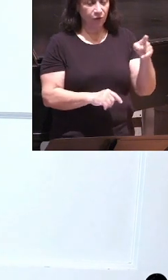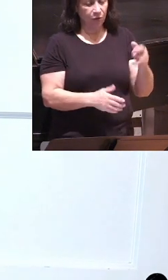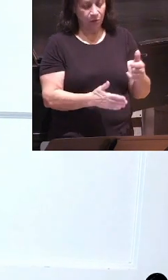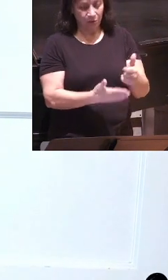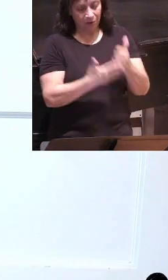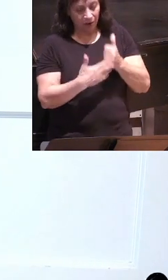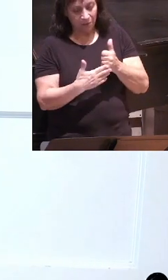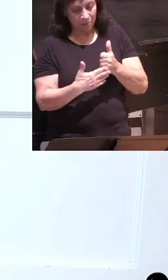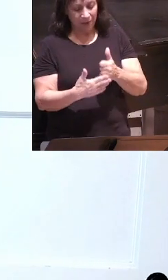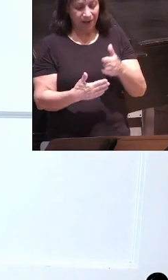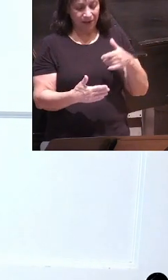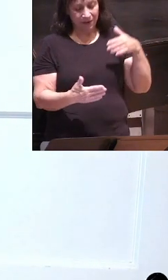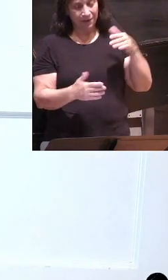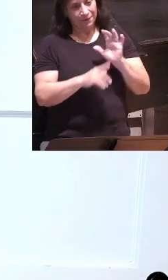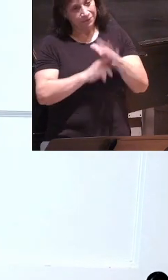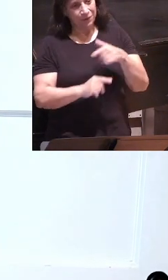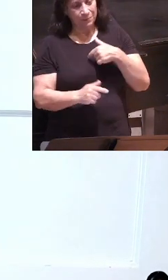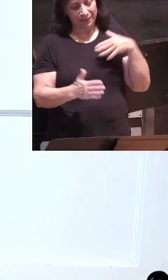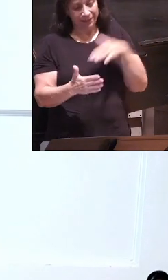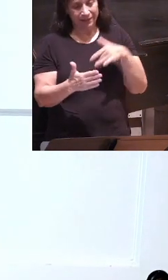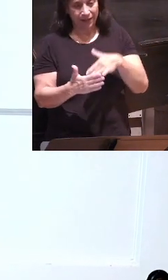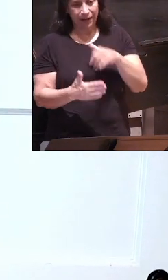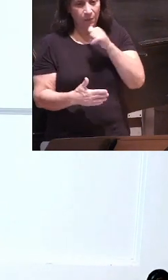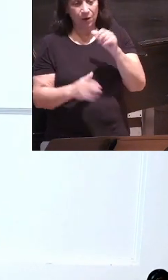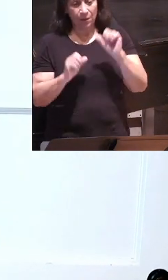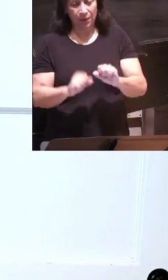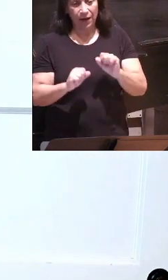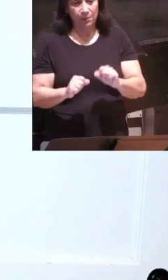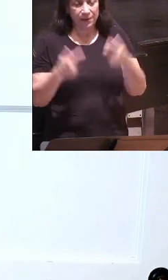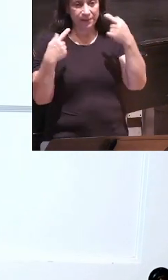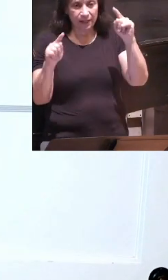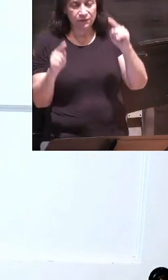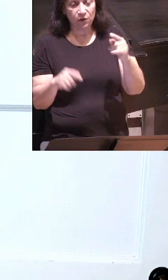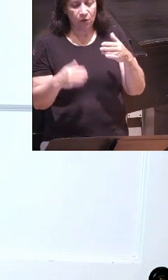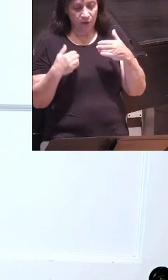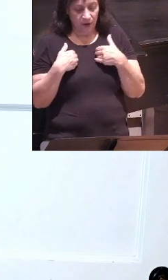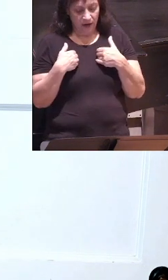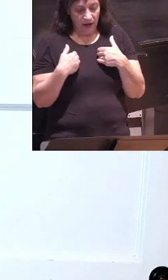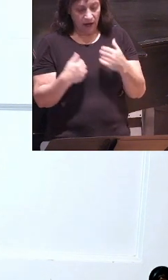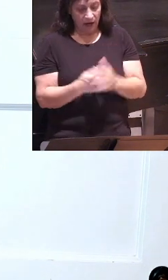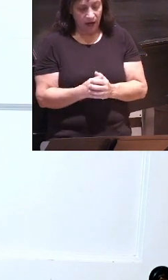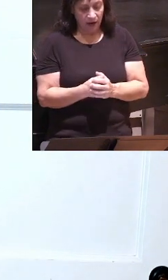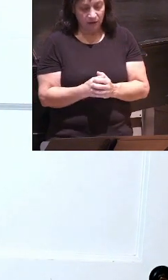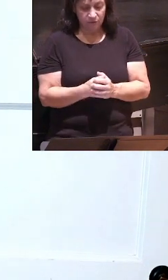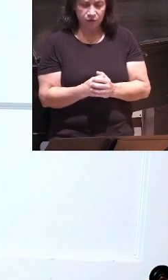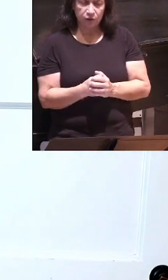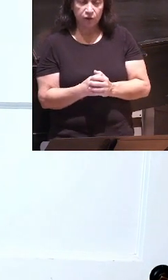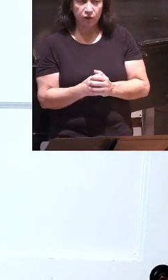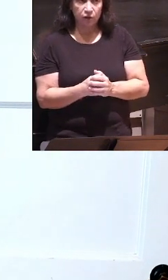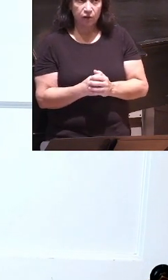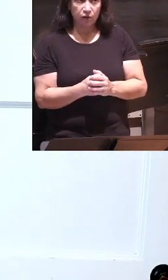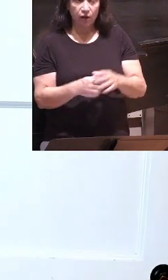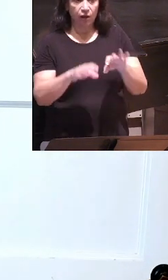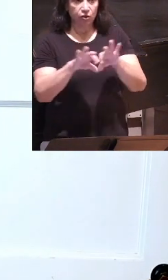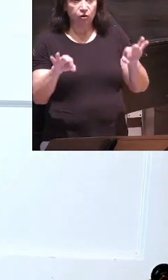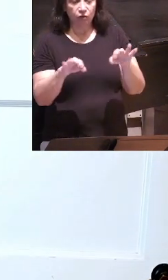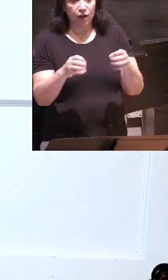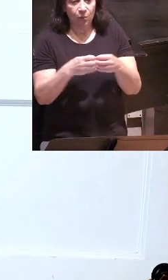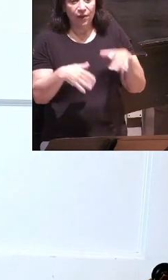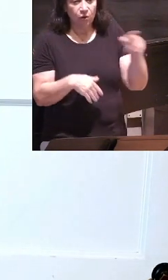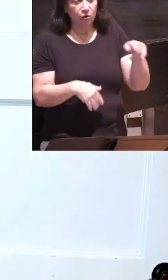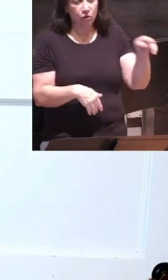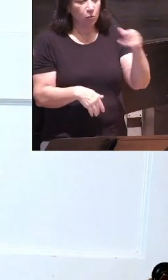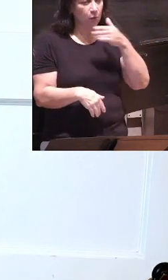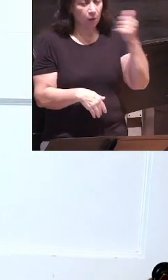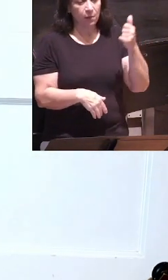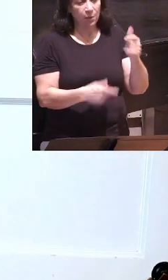study. I wouldn't have been able to be successful or be able to pass high school or get a college degree without you. You were my best